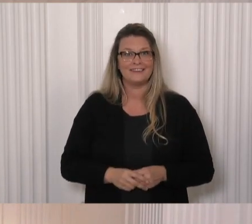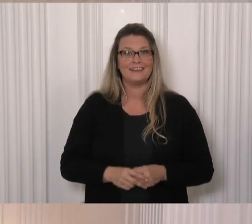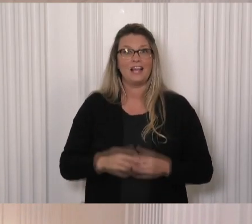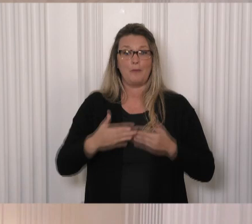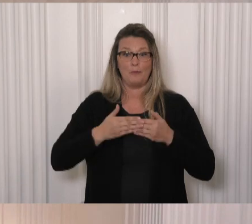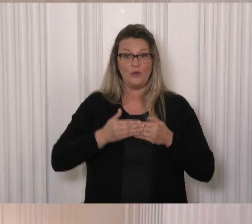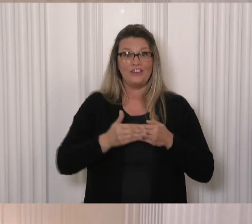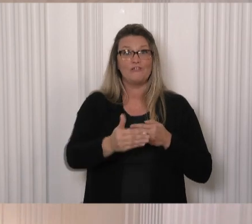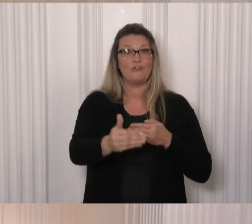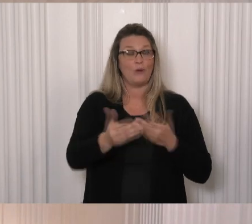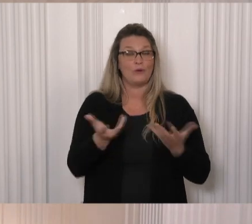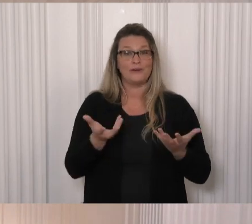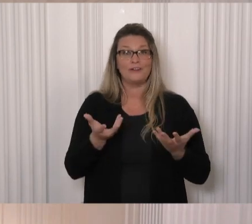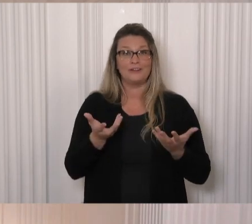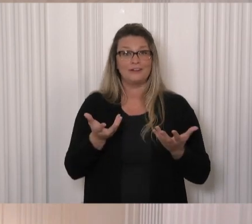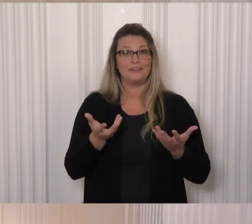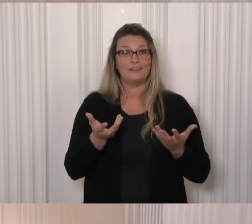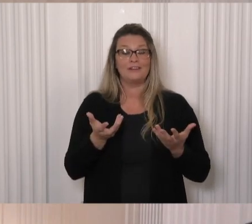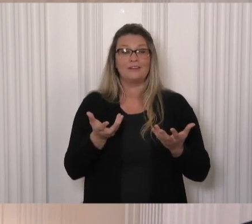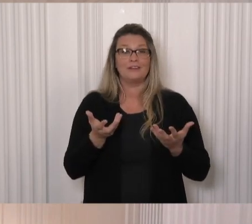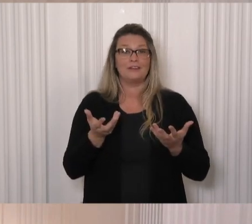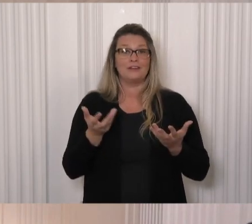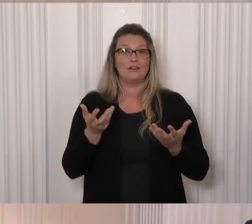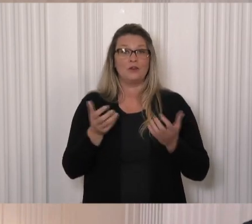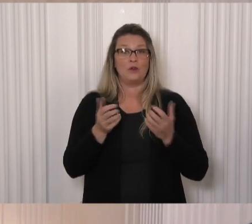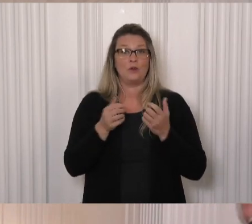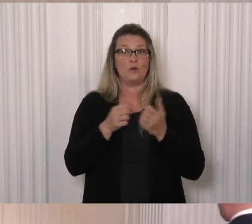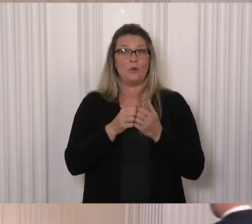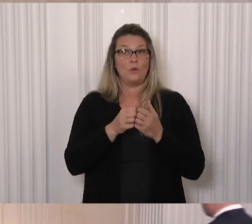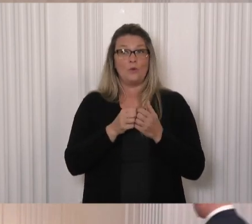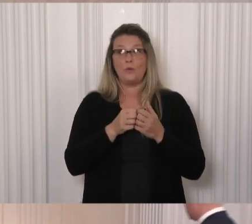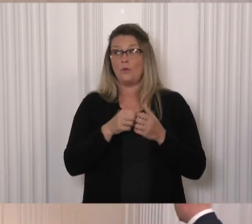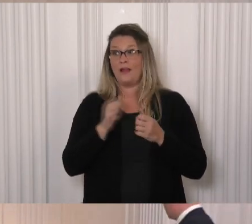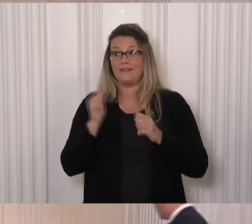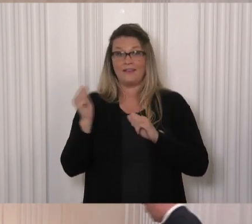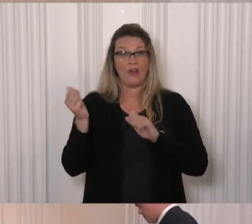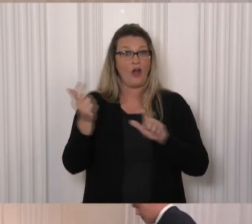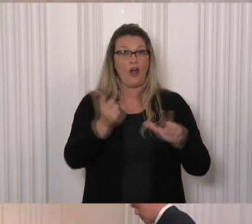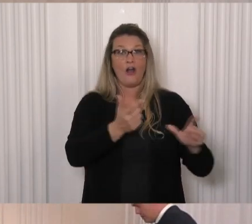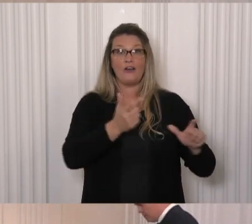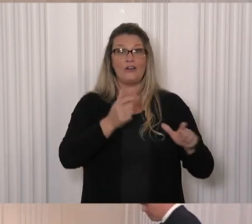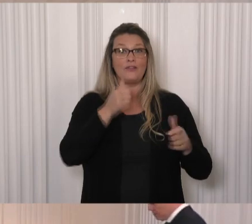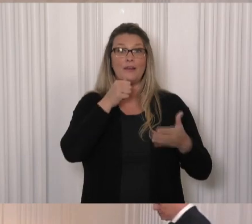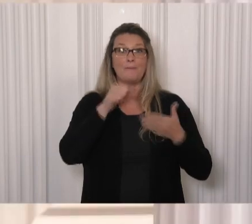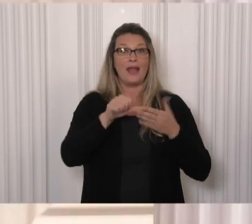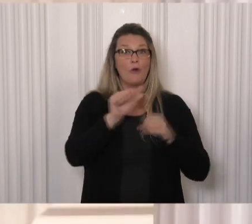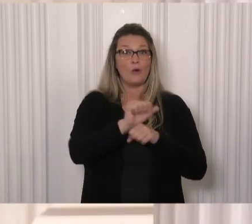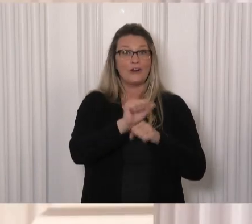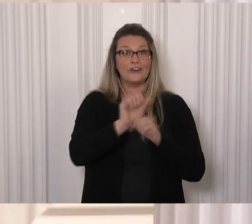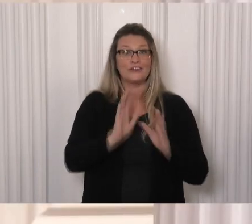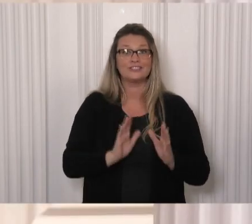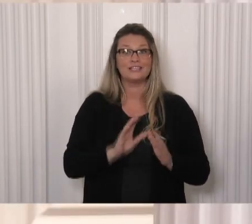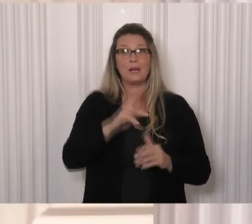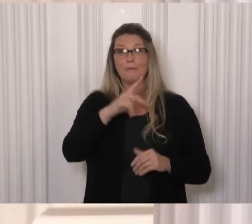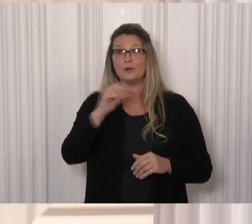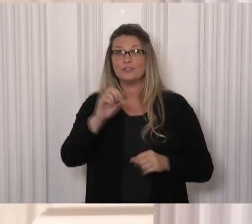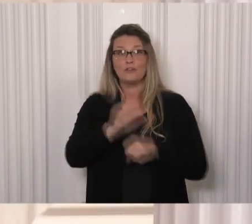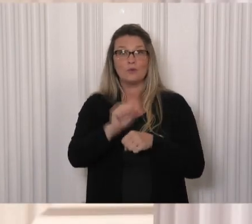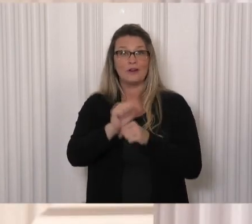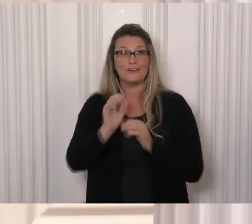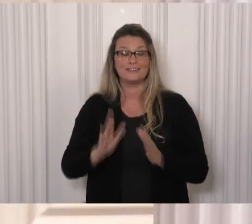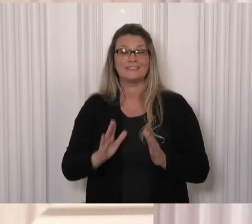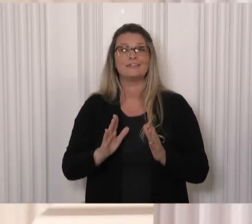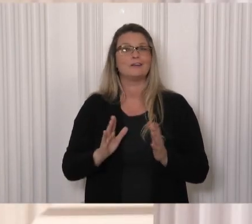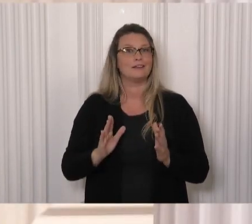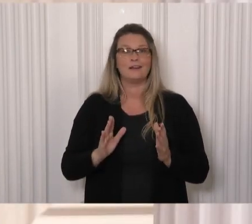forward in coming out of this, you know, with our metallurgical producers and all the good stuff that they do, you know, for us from the standpoint of